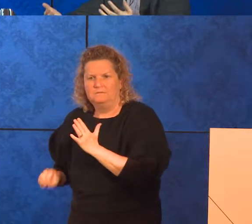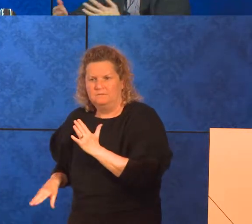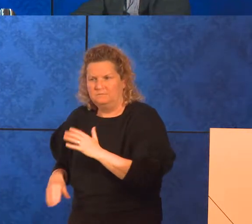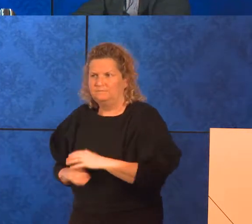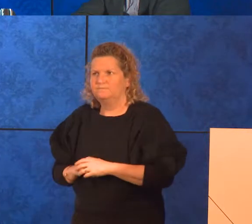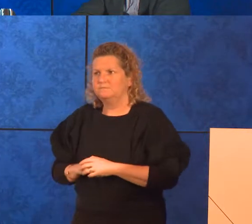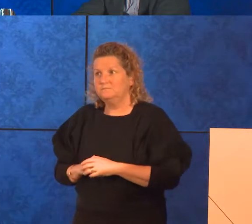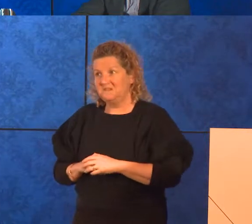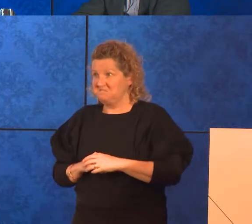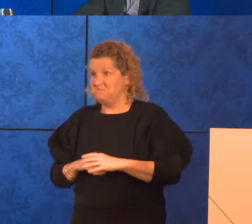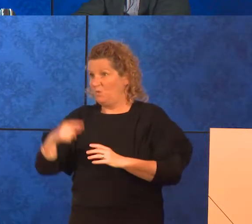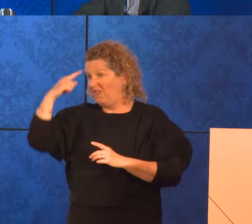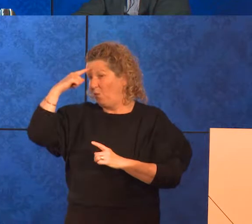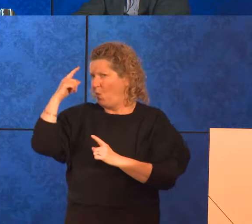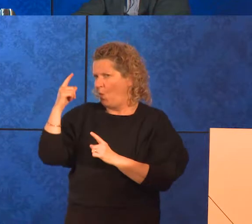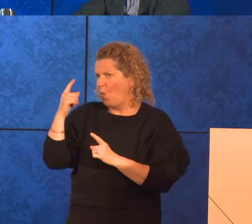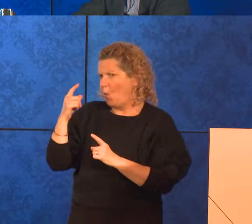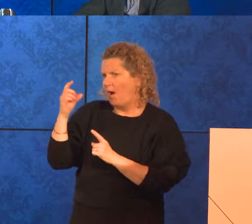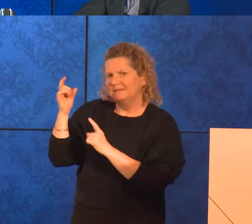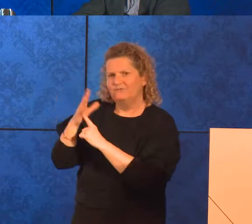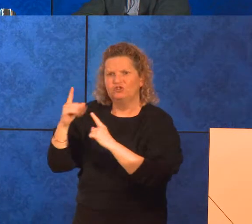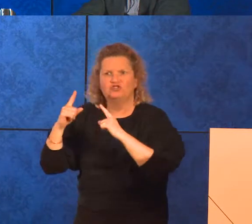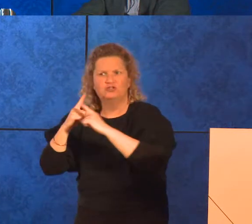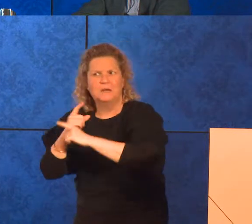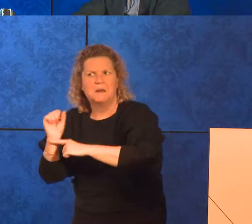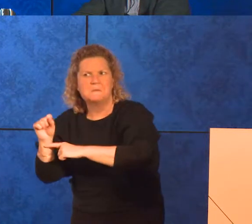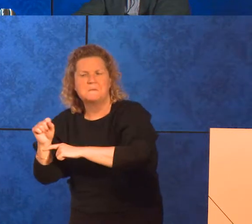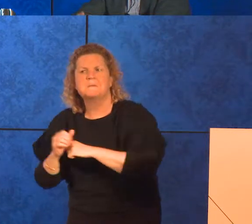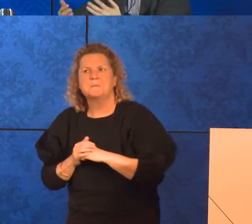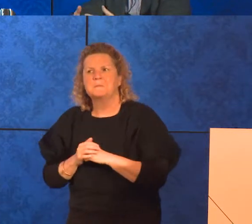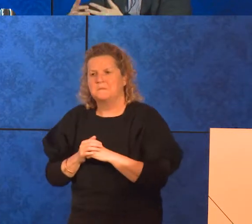We all thought that was a really significant change that would actually mean